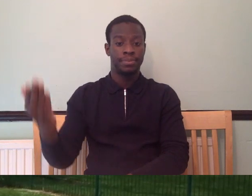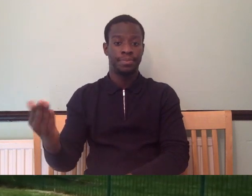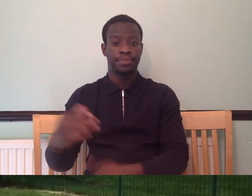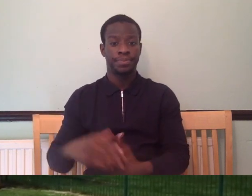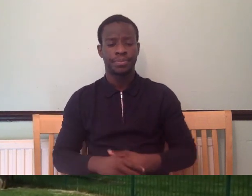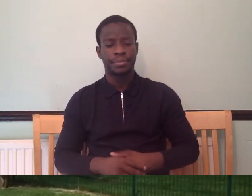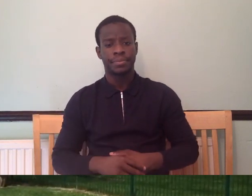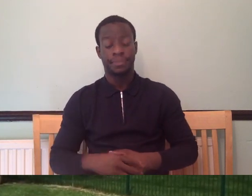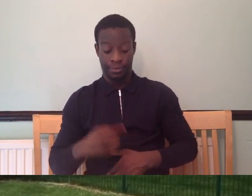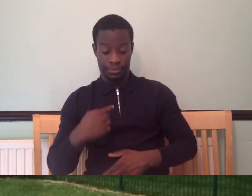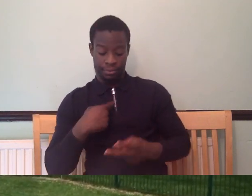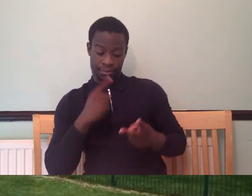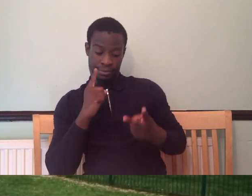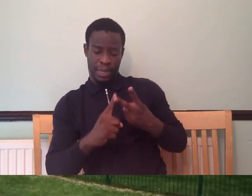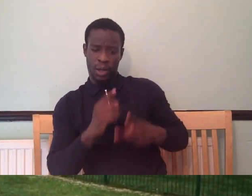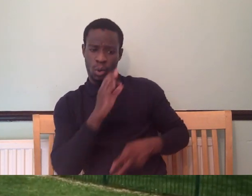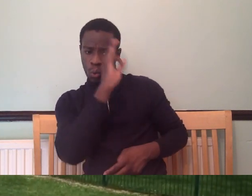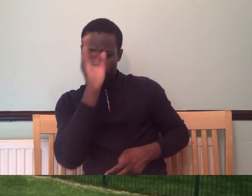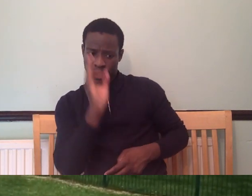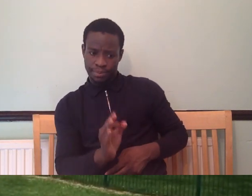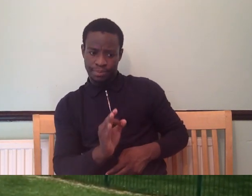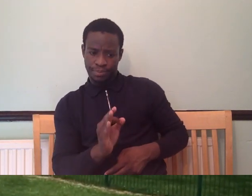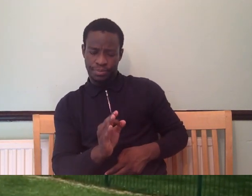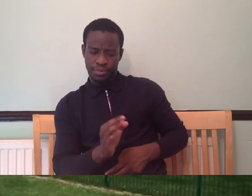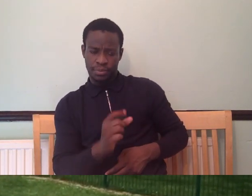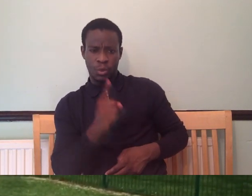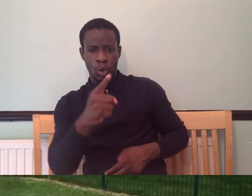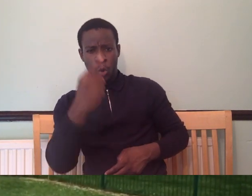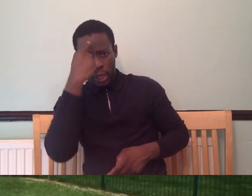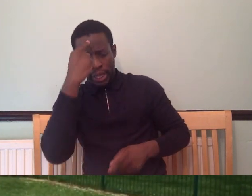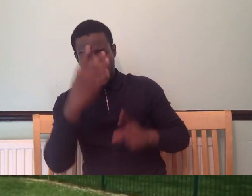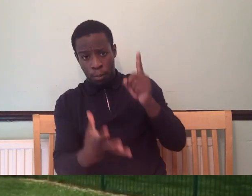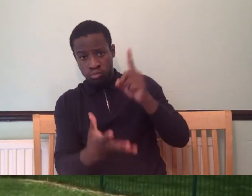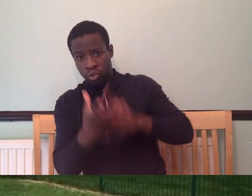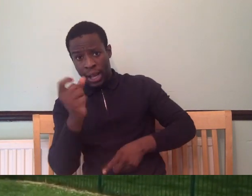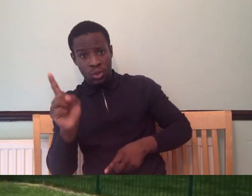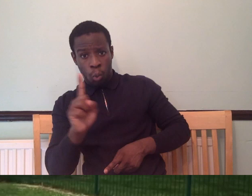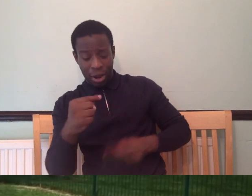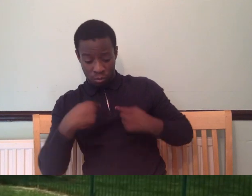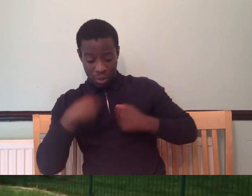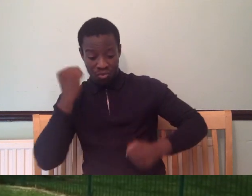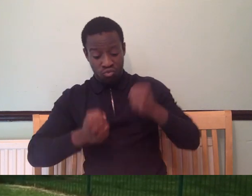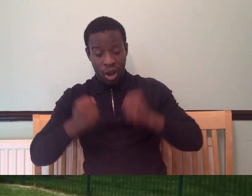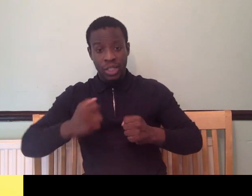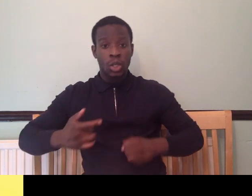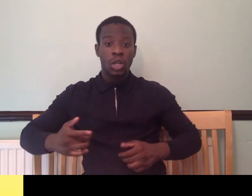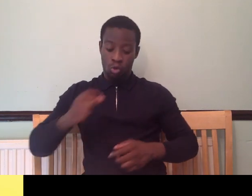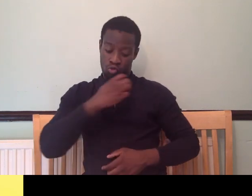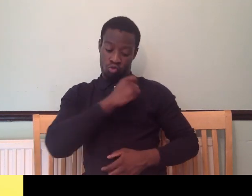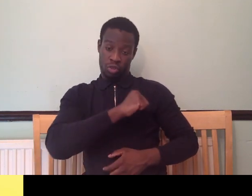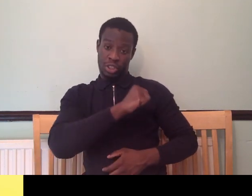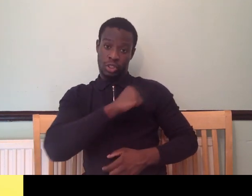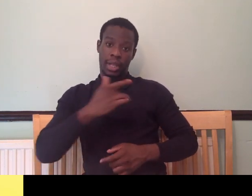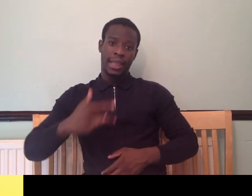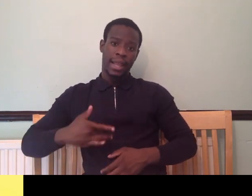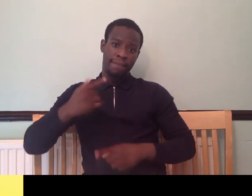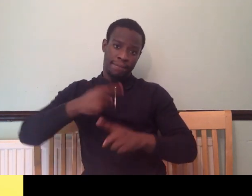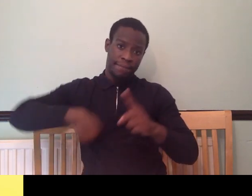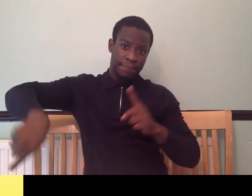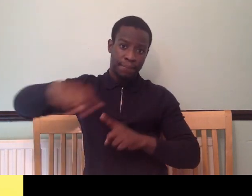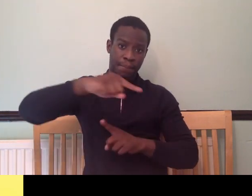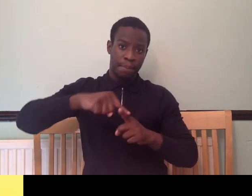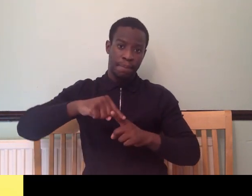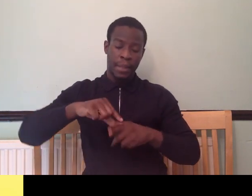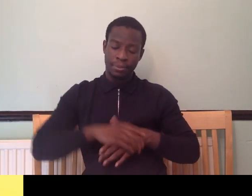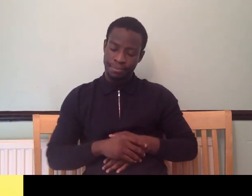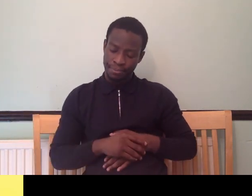I also asked them what they thought it would be, what would be the prize for winning the Christian race, for running and taking part. They said, "Our prize as Christians will